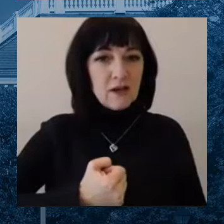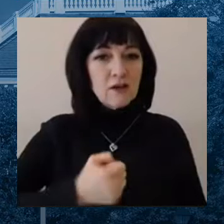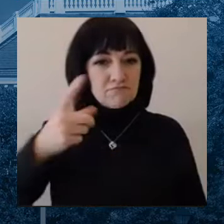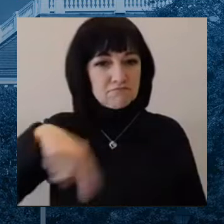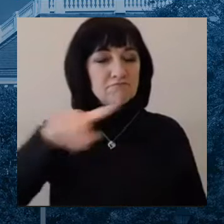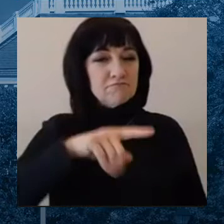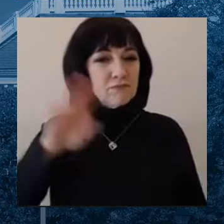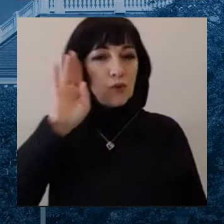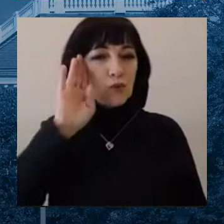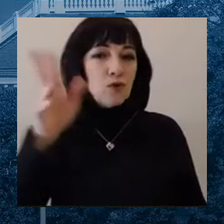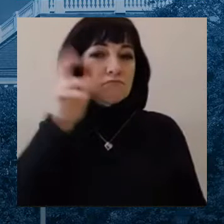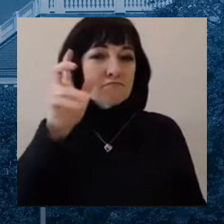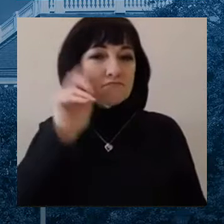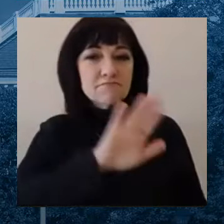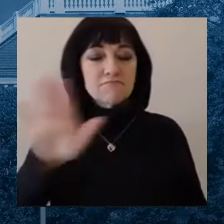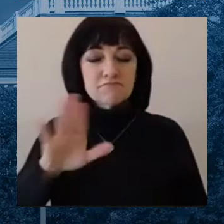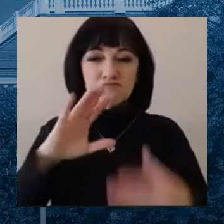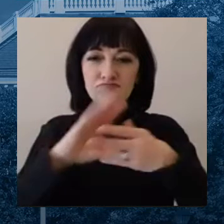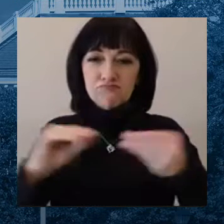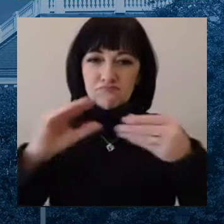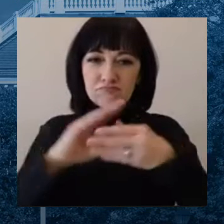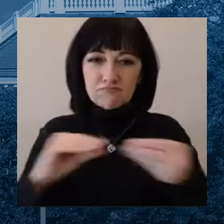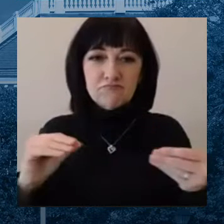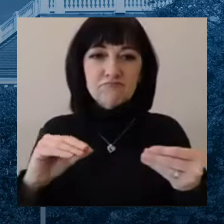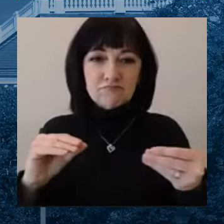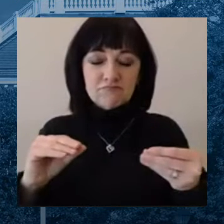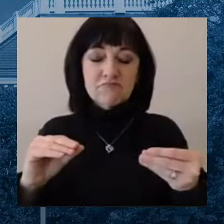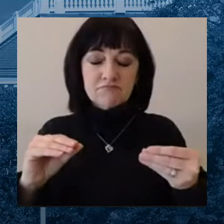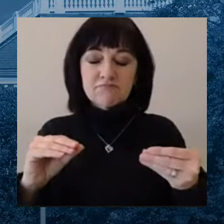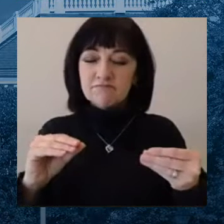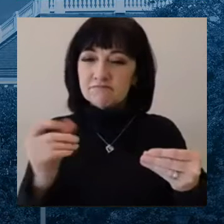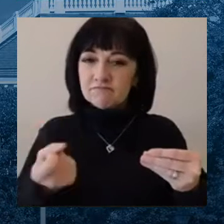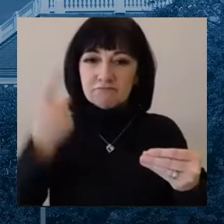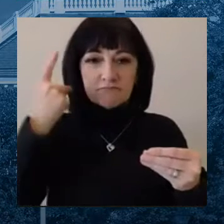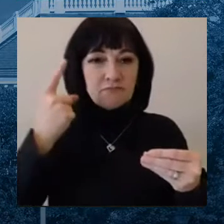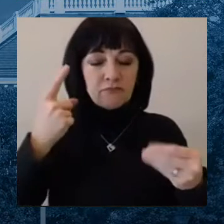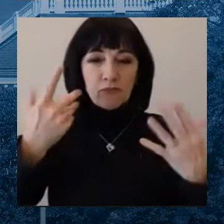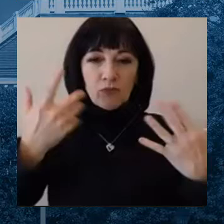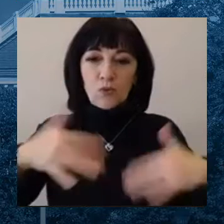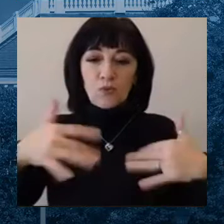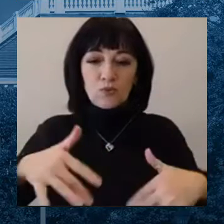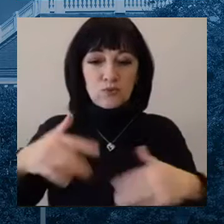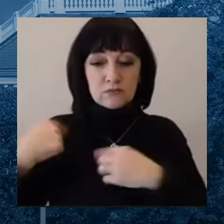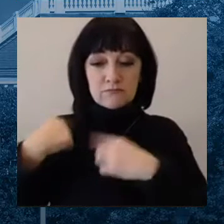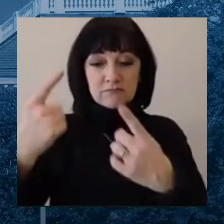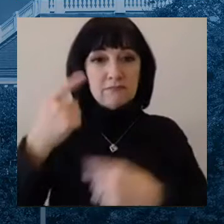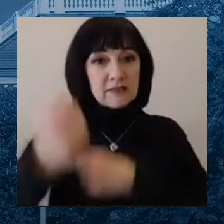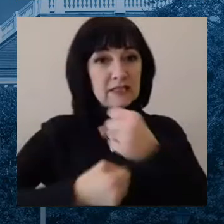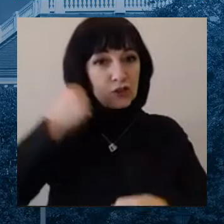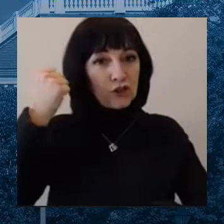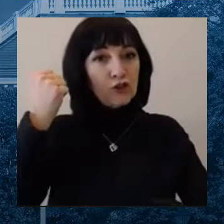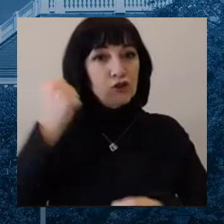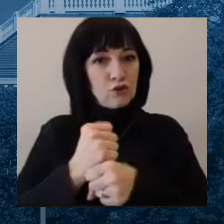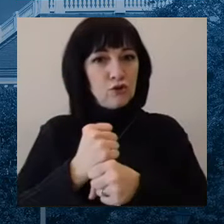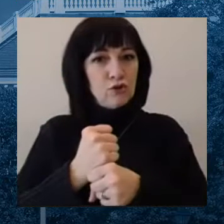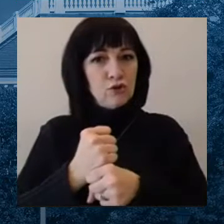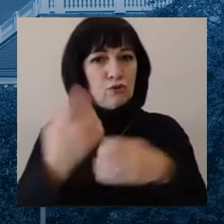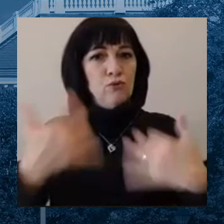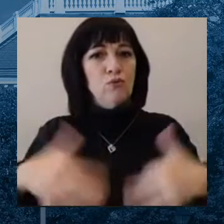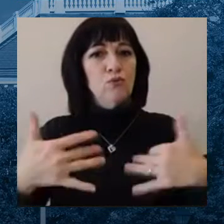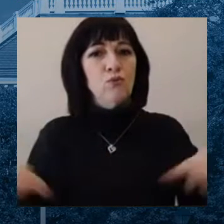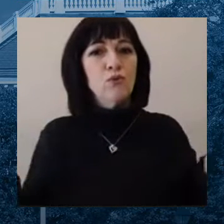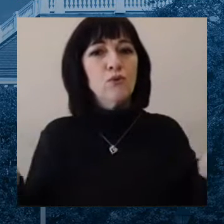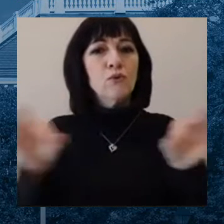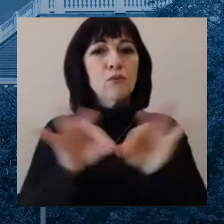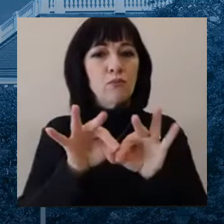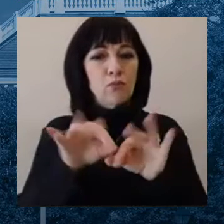minute. I can't think of a year where Black History Month has been more important than it is this